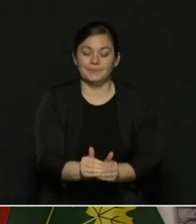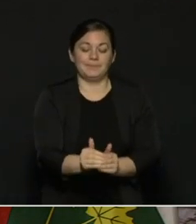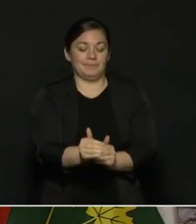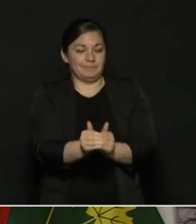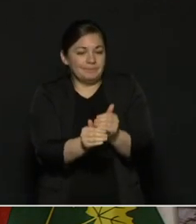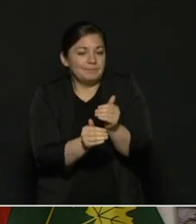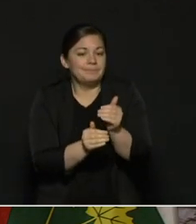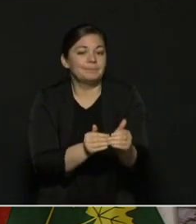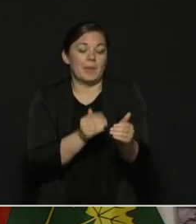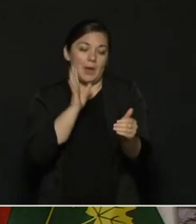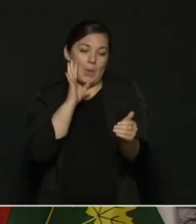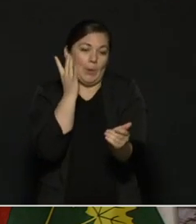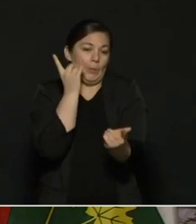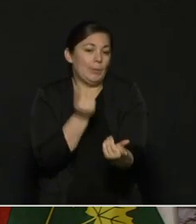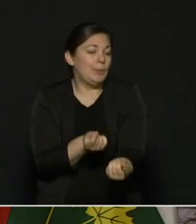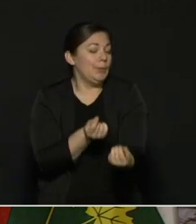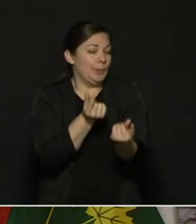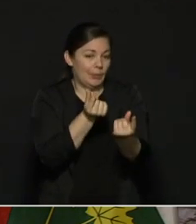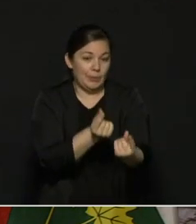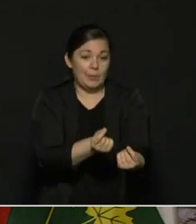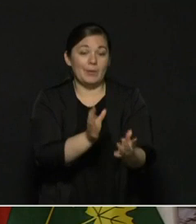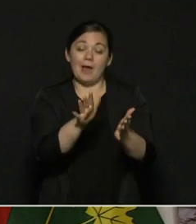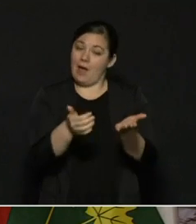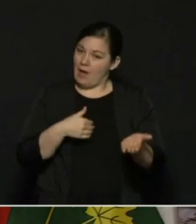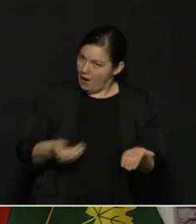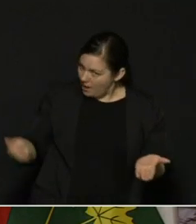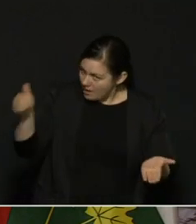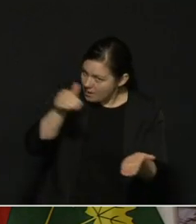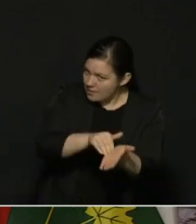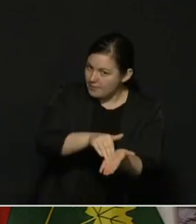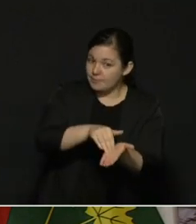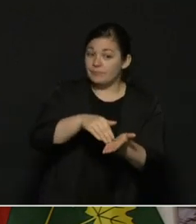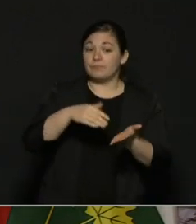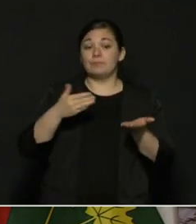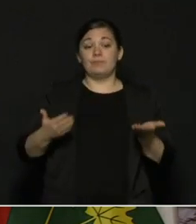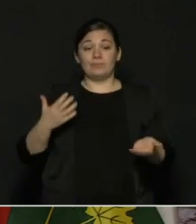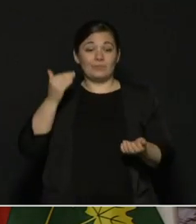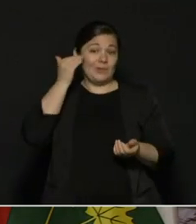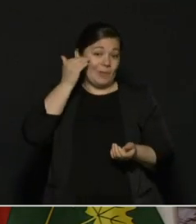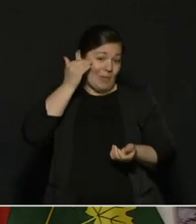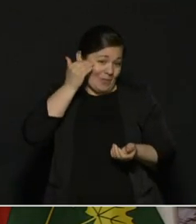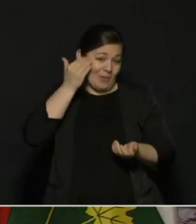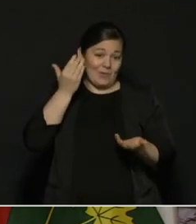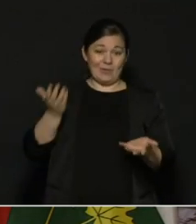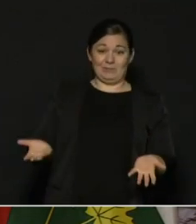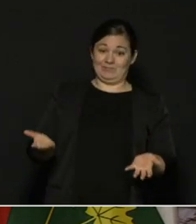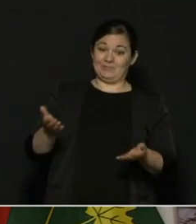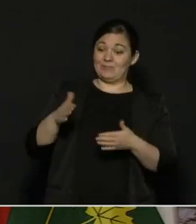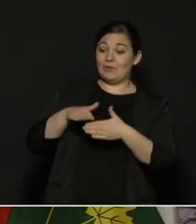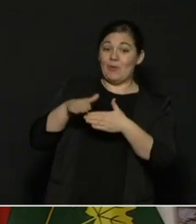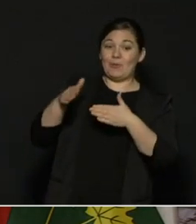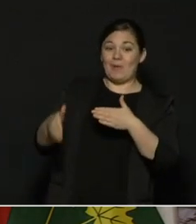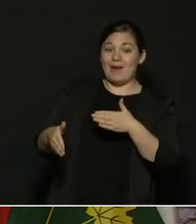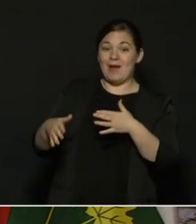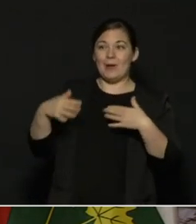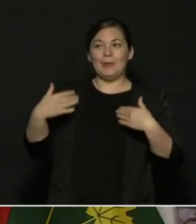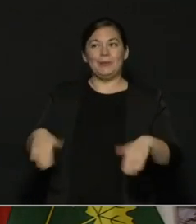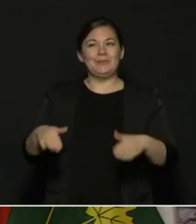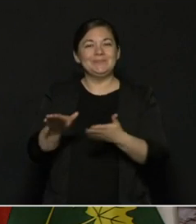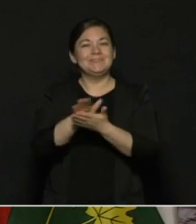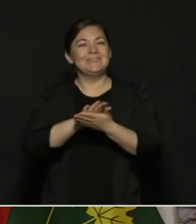So again, our messaging, if the sunny weekend, I'll finish up with those comments, but it's going to be a warm